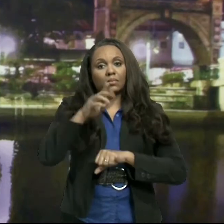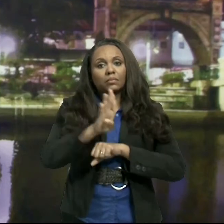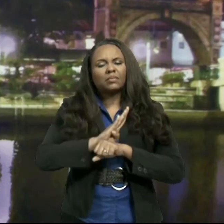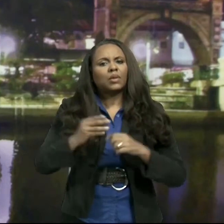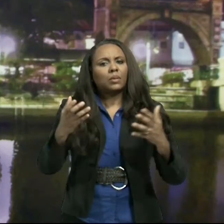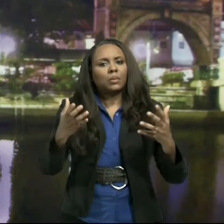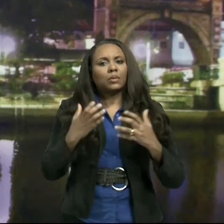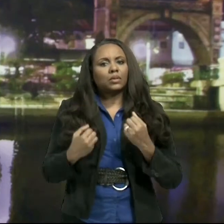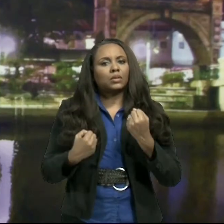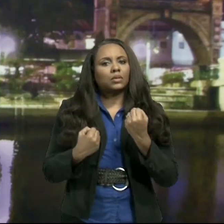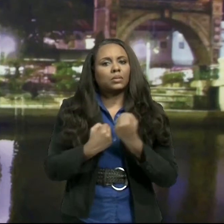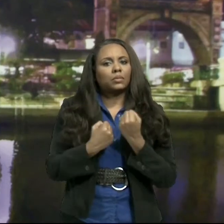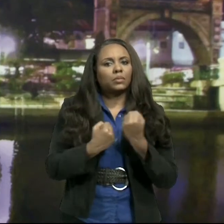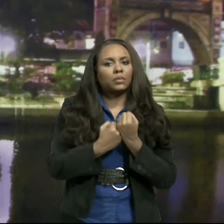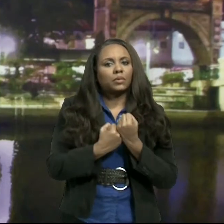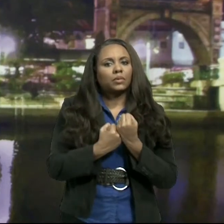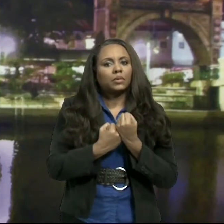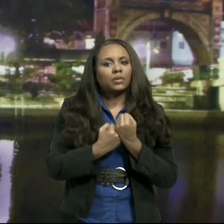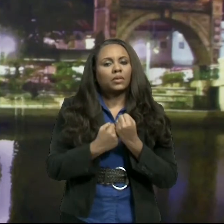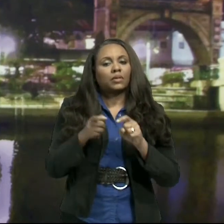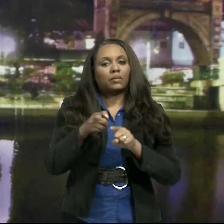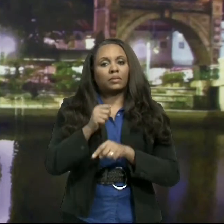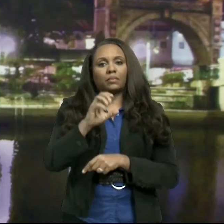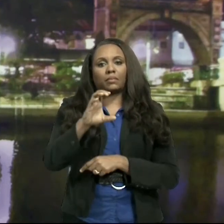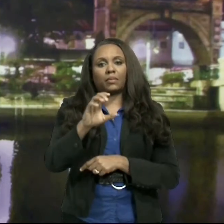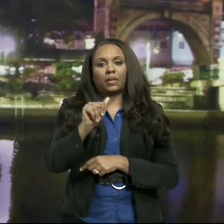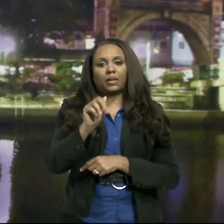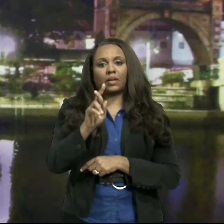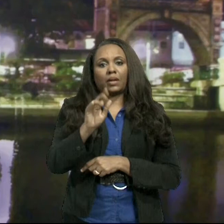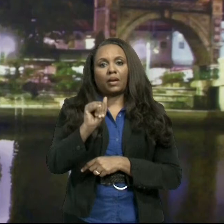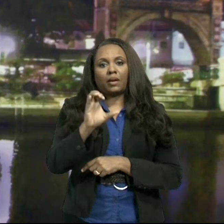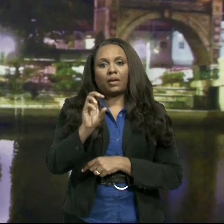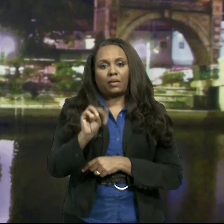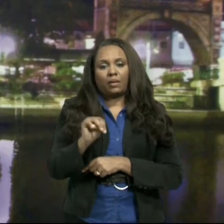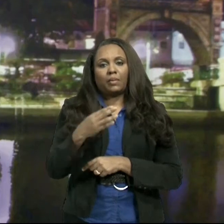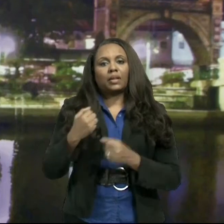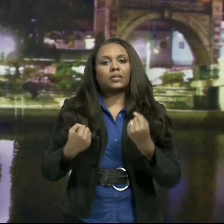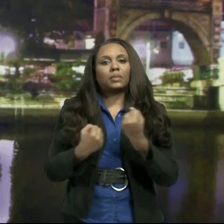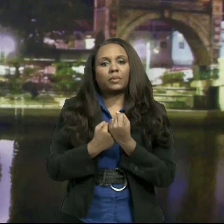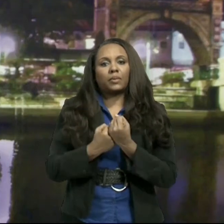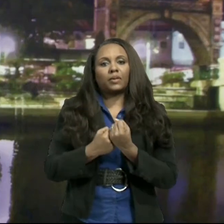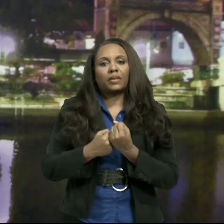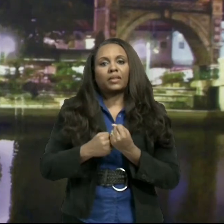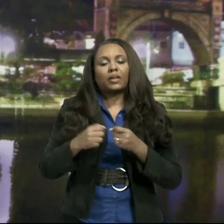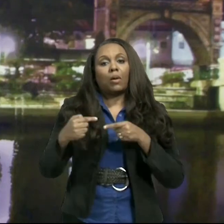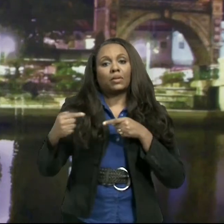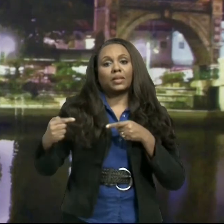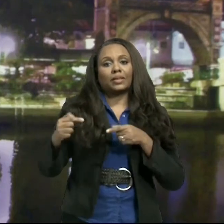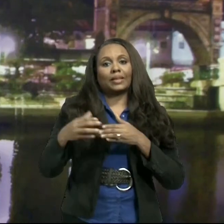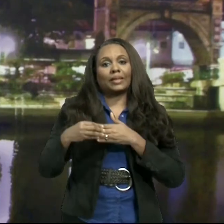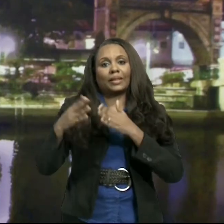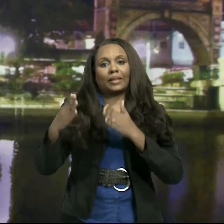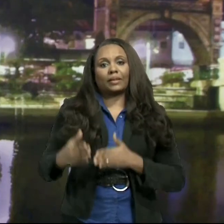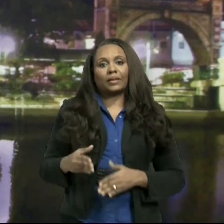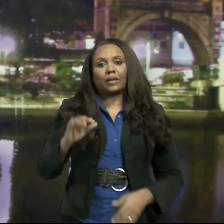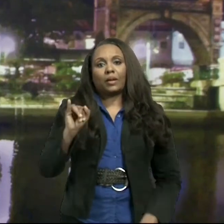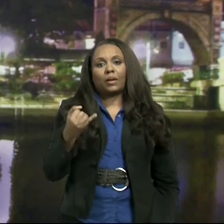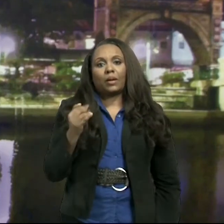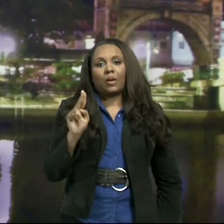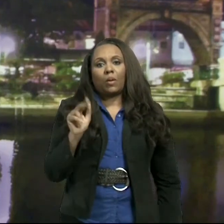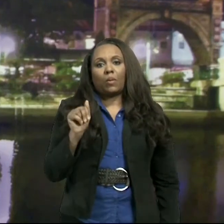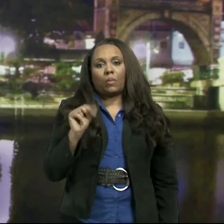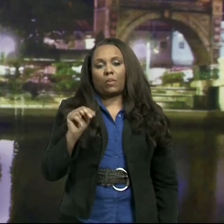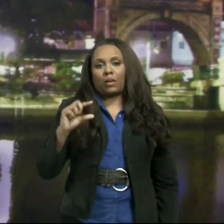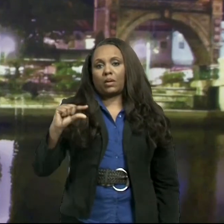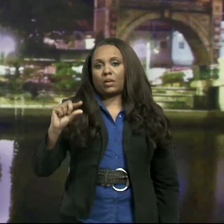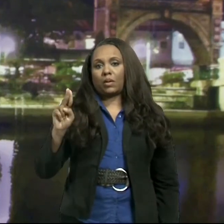wants CARICOM to support and recognize Venezuelan opposition leader Juan Guaido as president. Mr. Guaido,